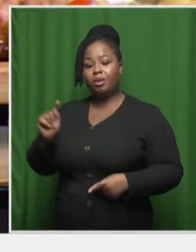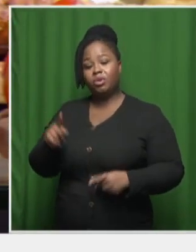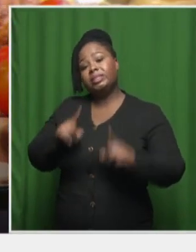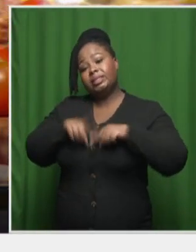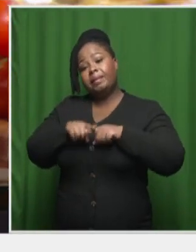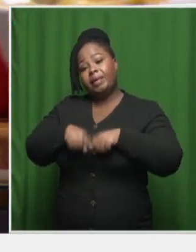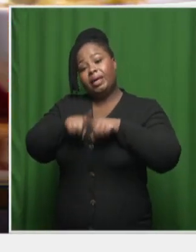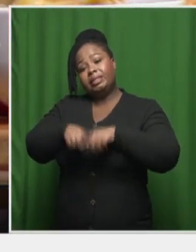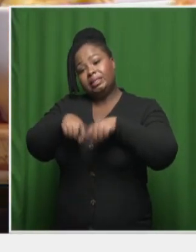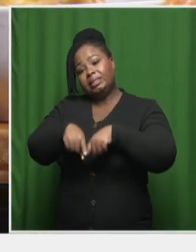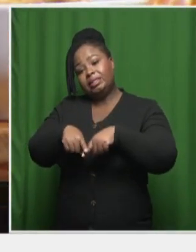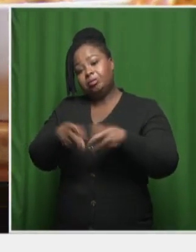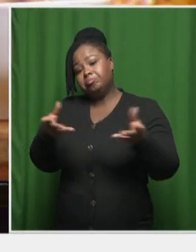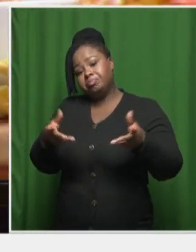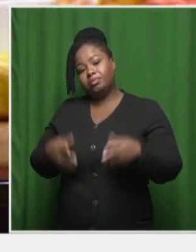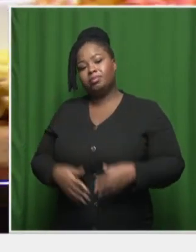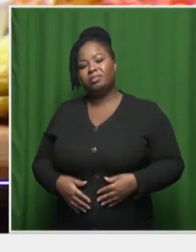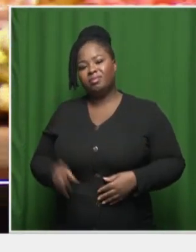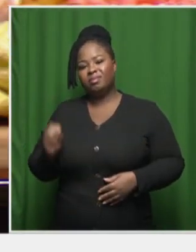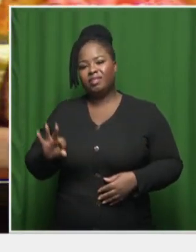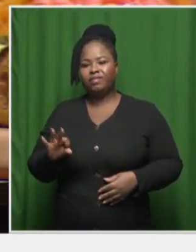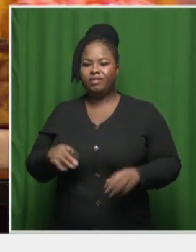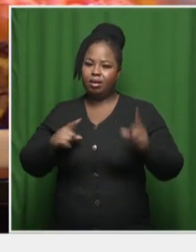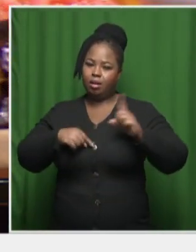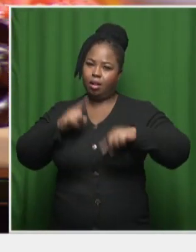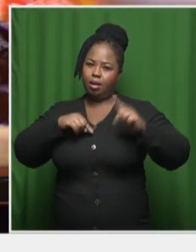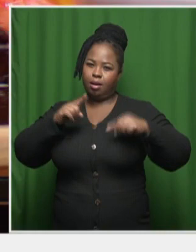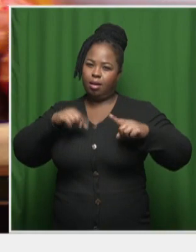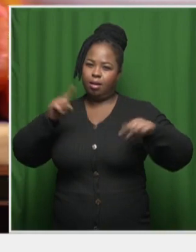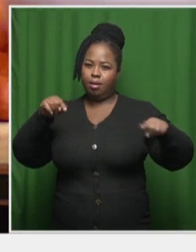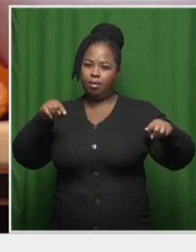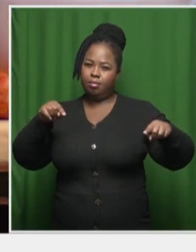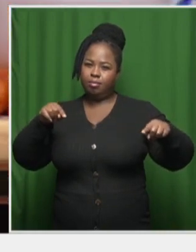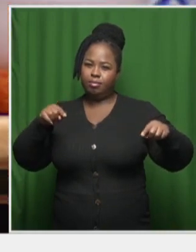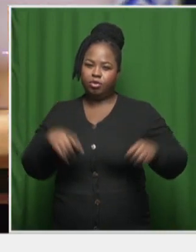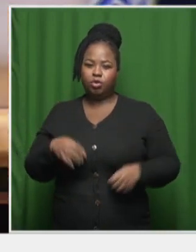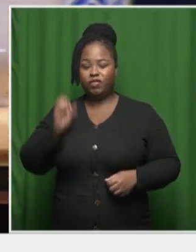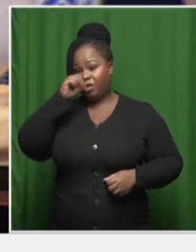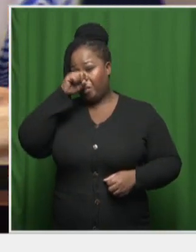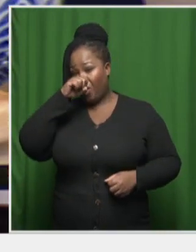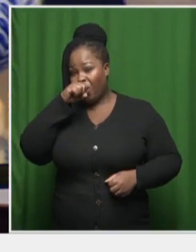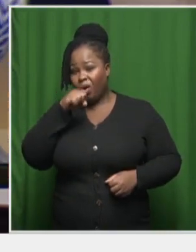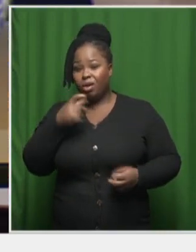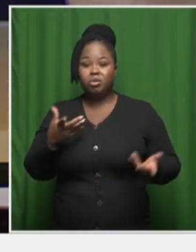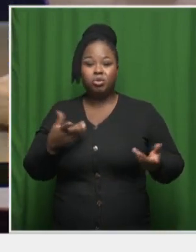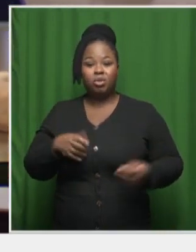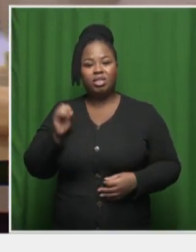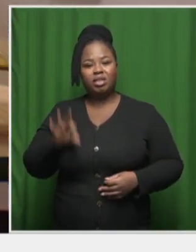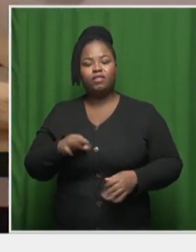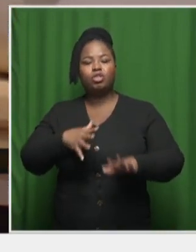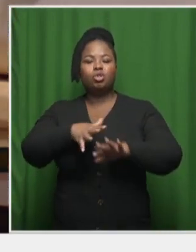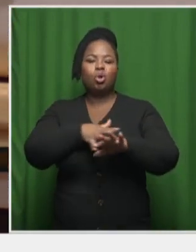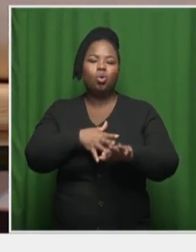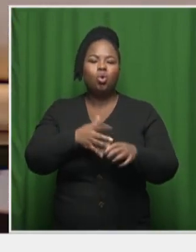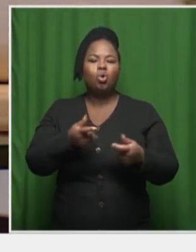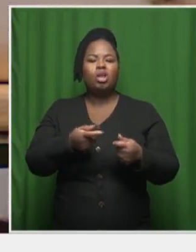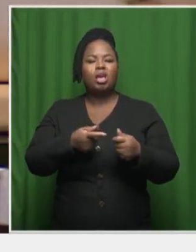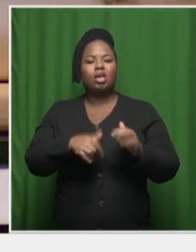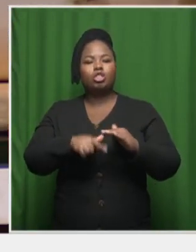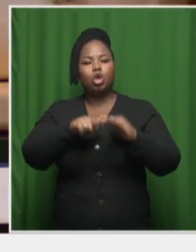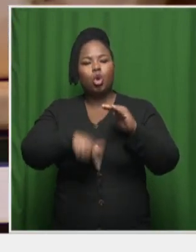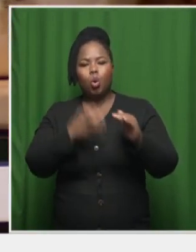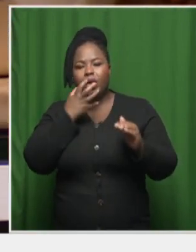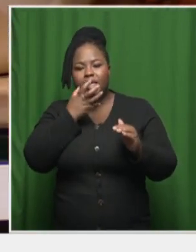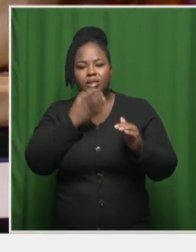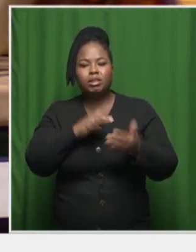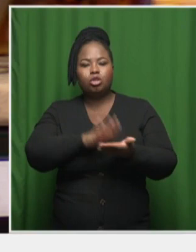dependent, but I mean, if you the wide variety of pork, whether it is a slow cooked meat, a brined meat,